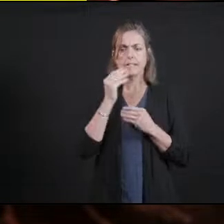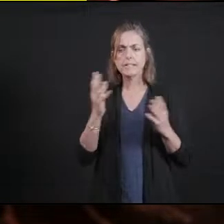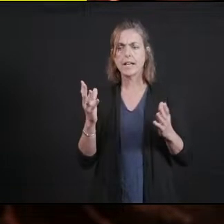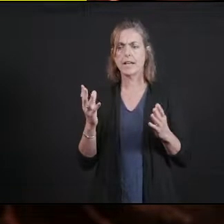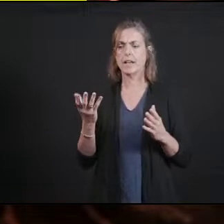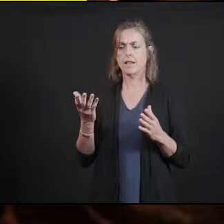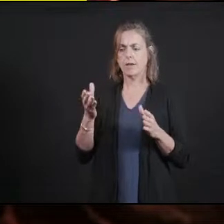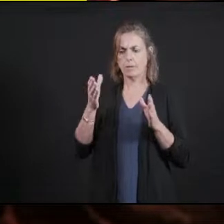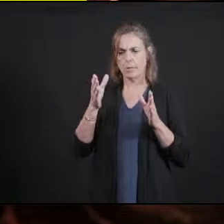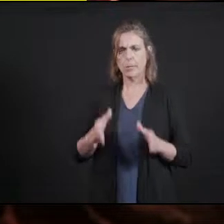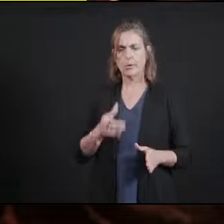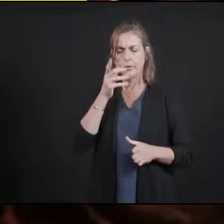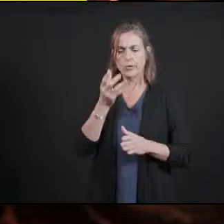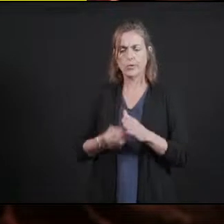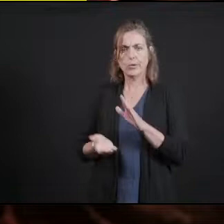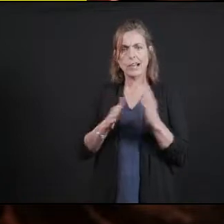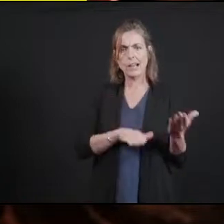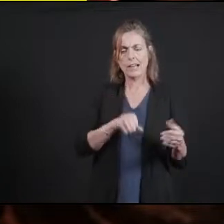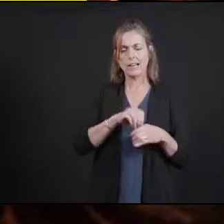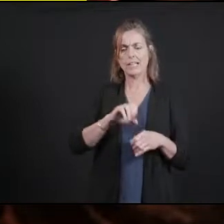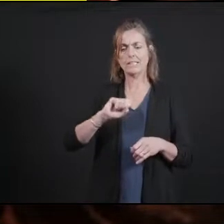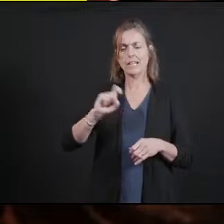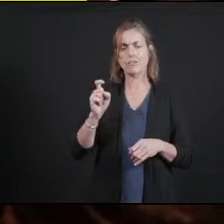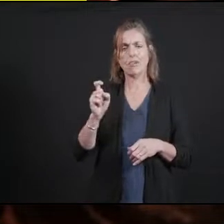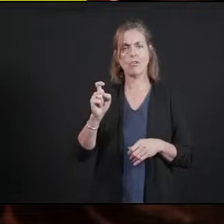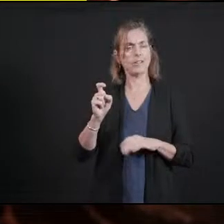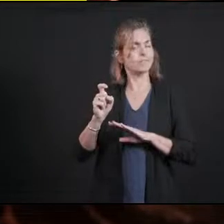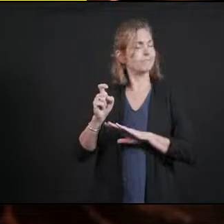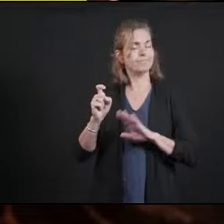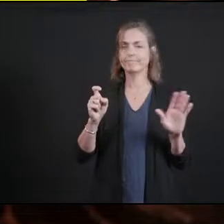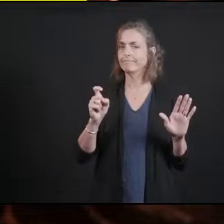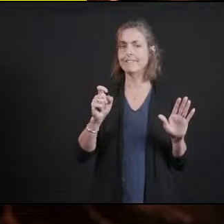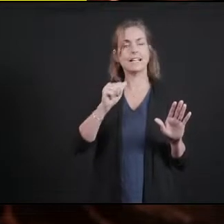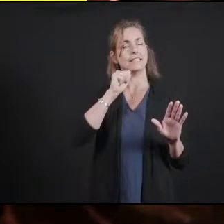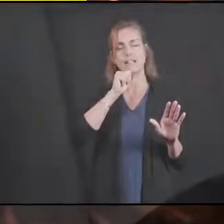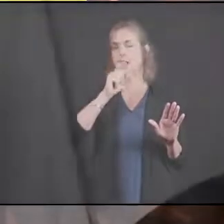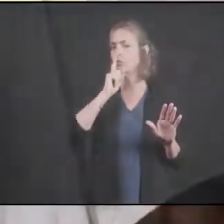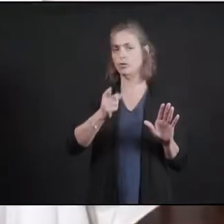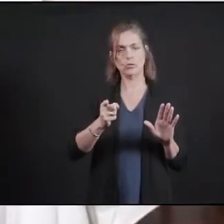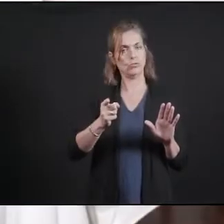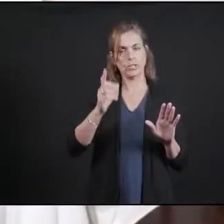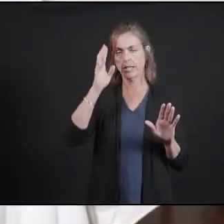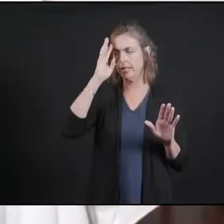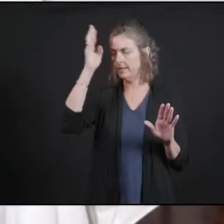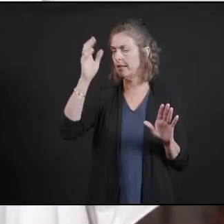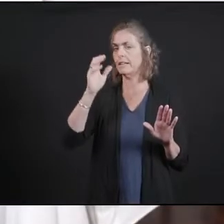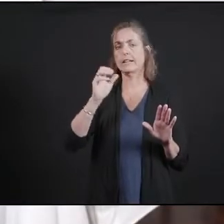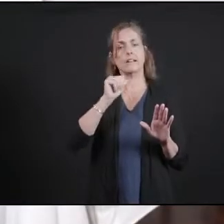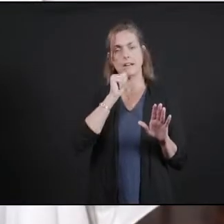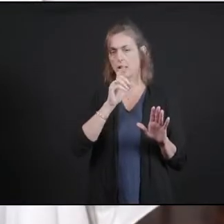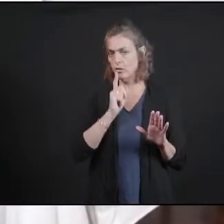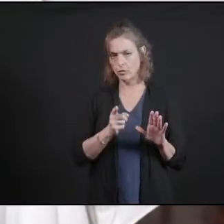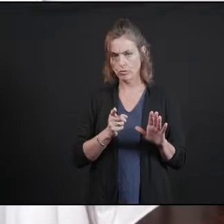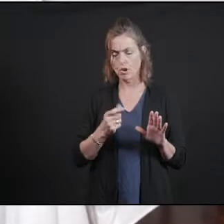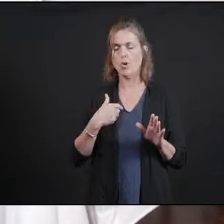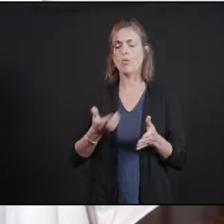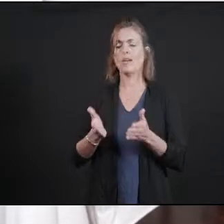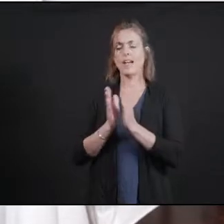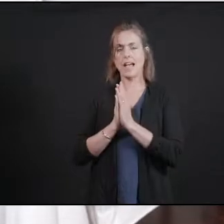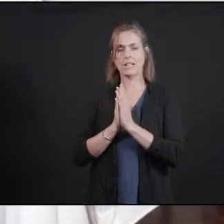in St. Croix are totally unfactual and erroneous. We ask that the